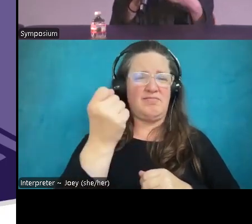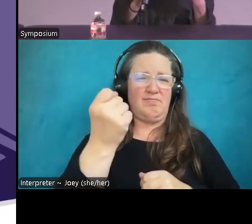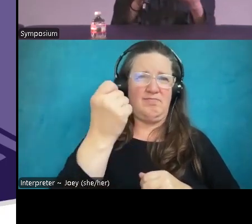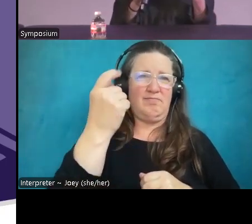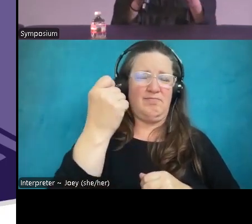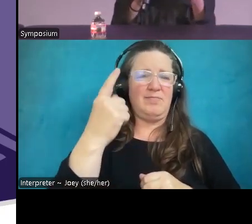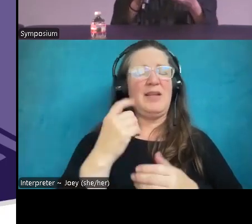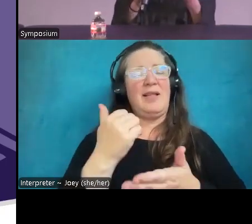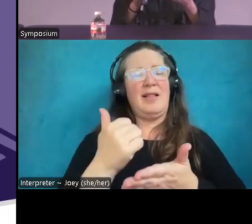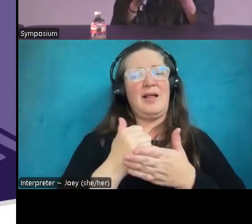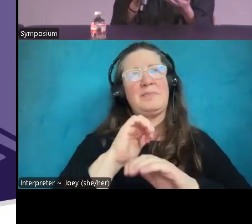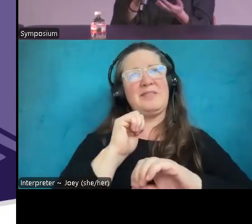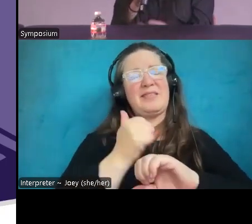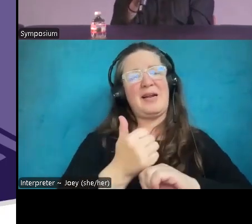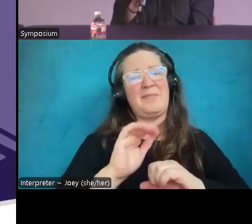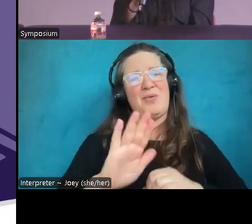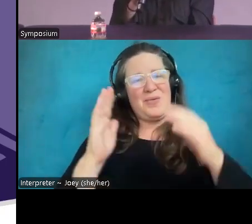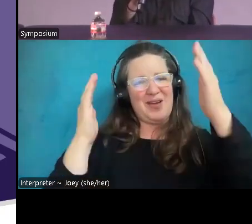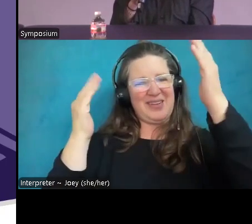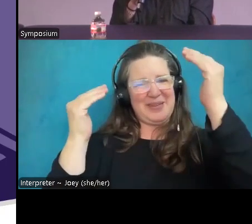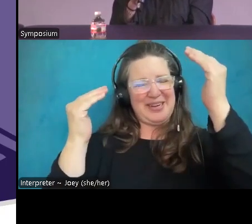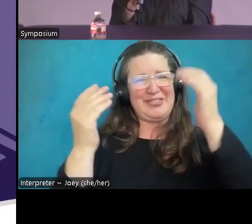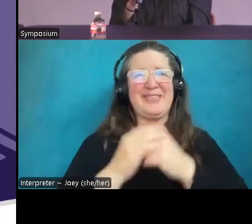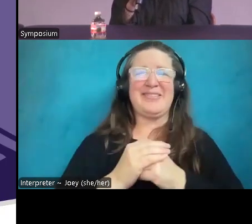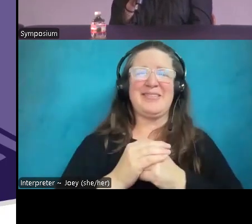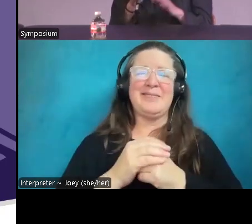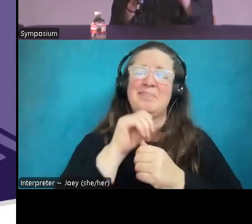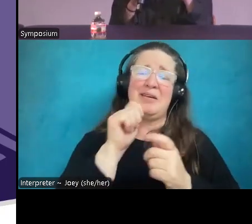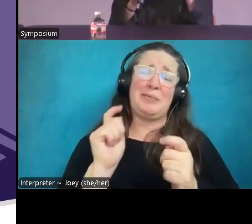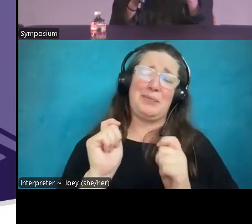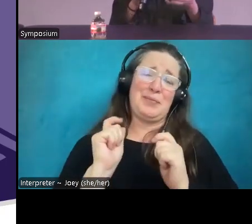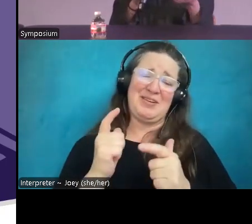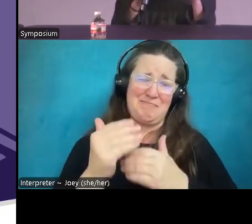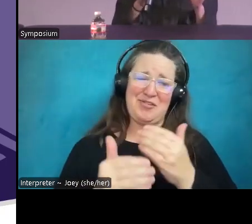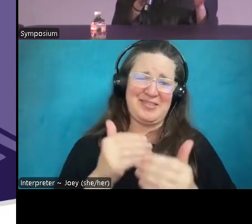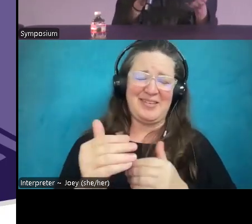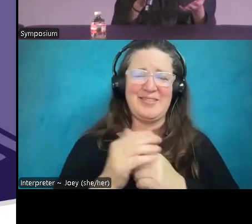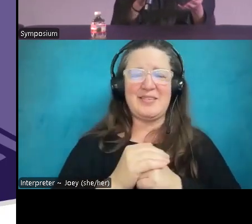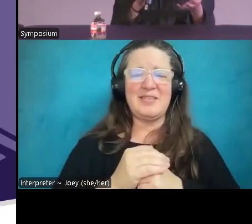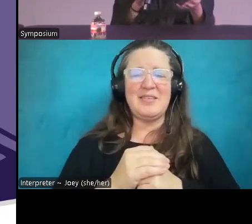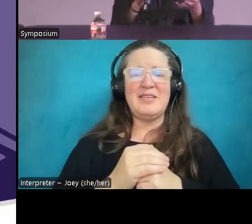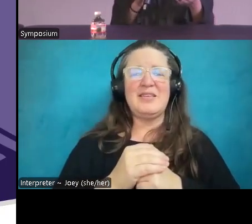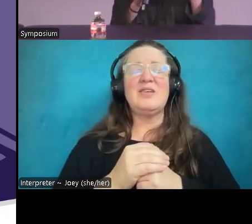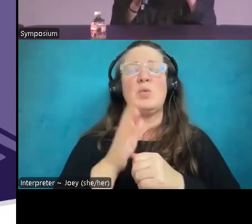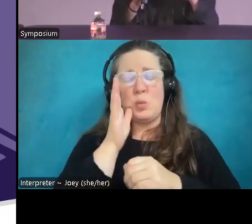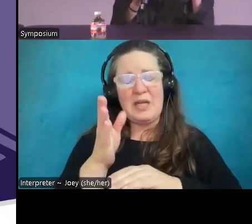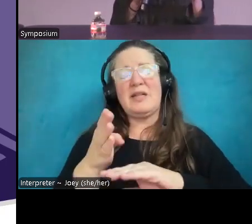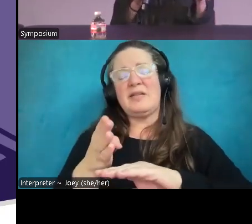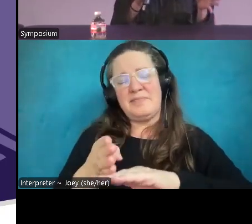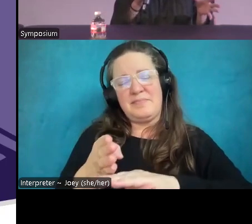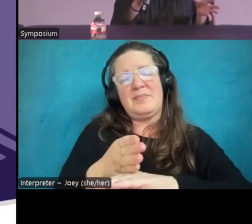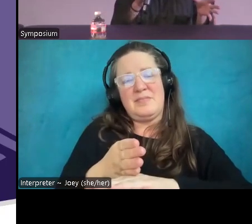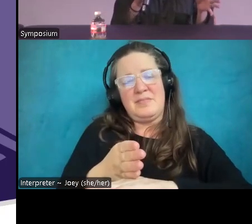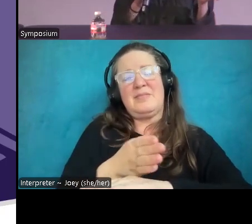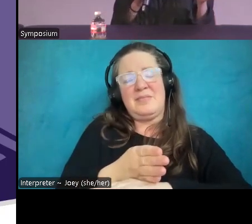that this might not be a very quick process. It does improve, and hence the tracking charts are helpful so you can kind of see where